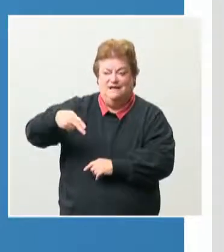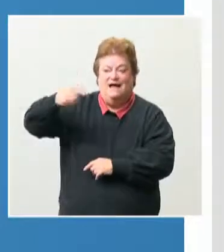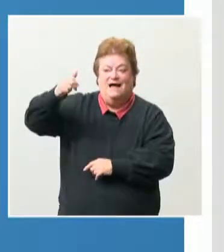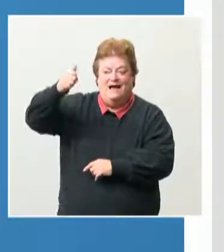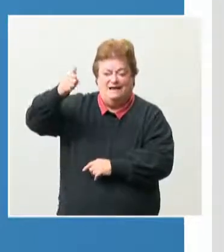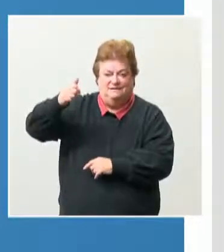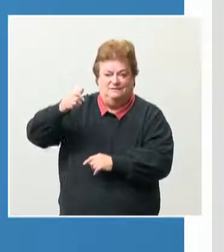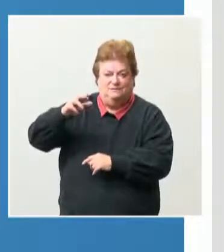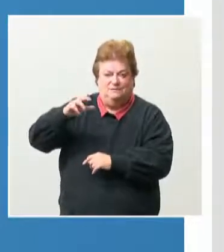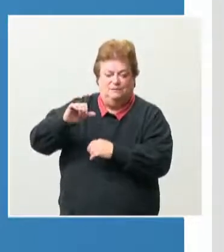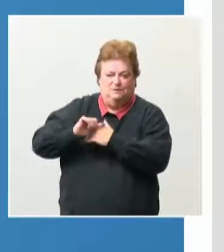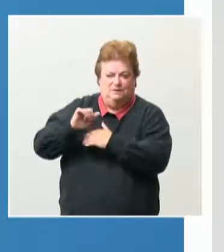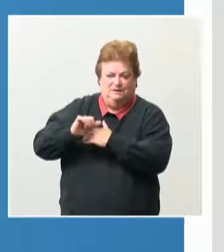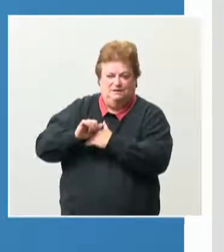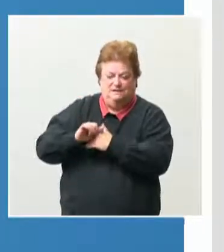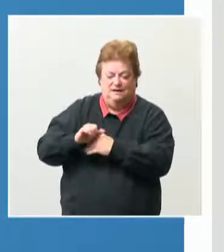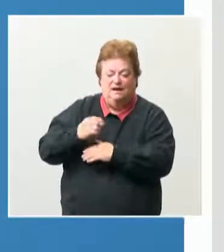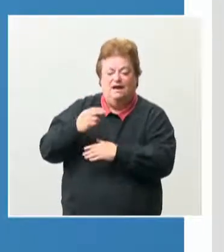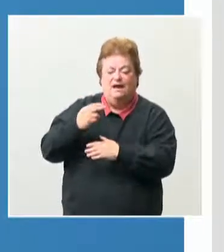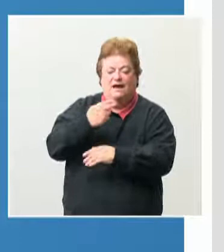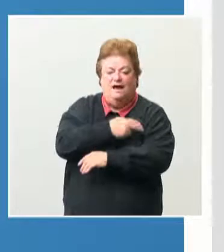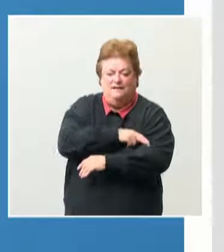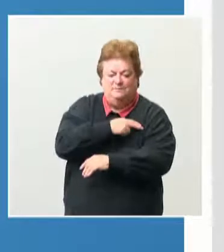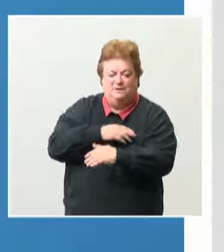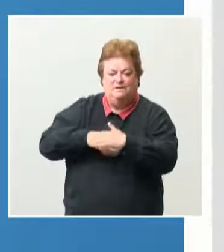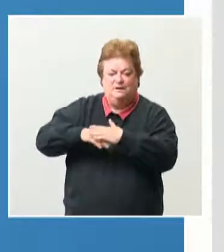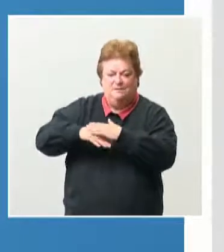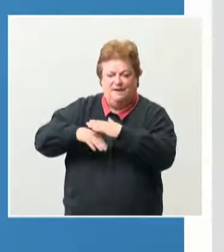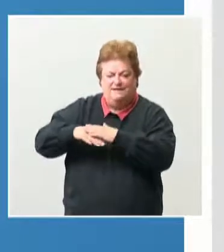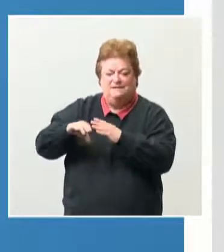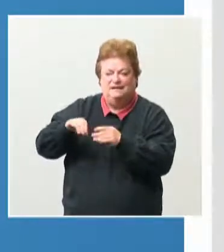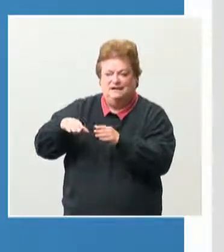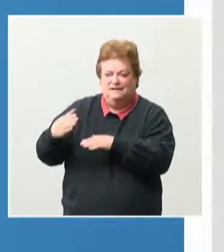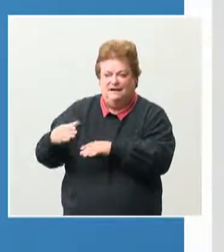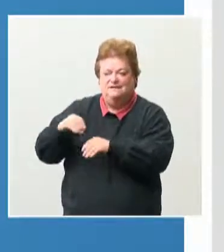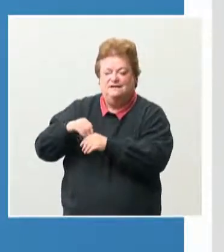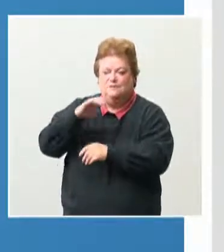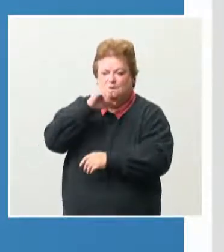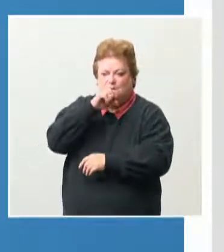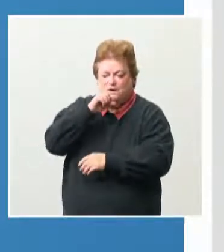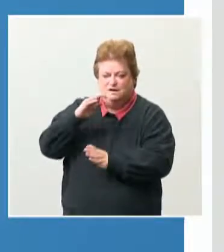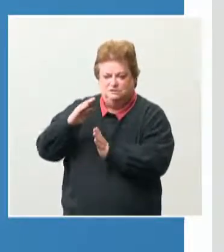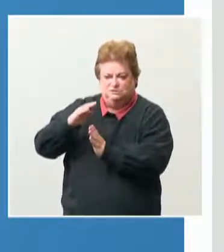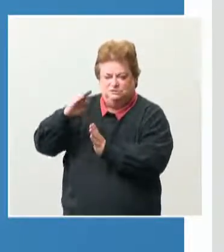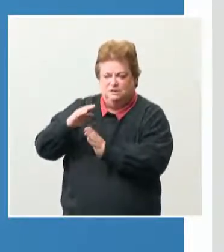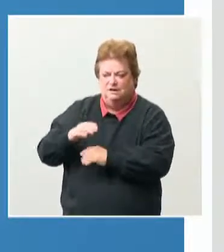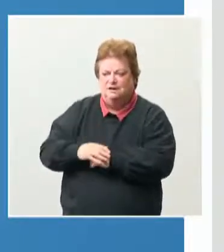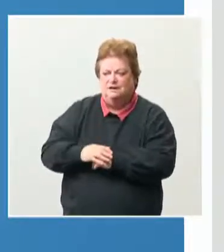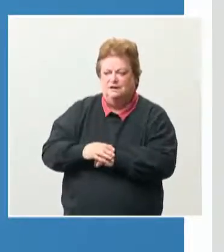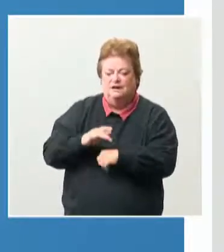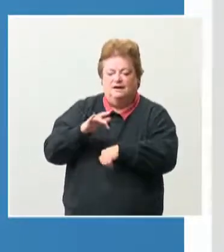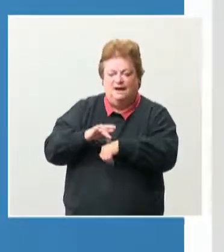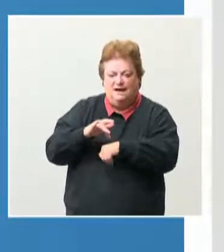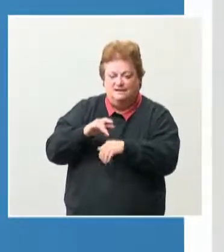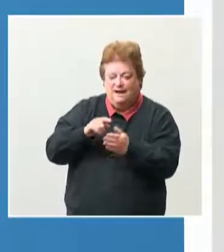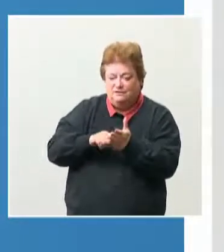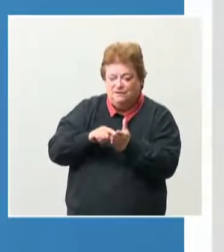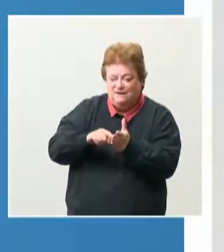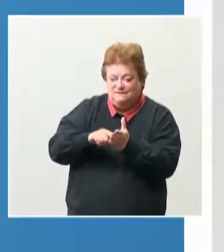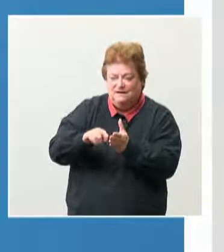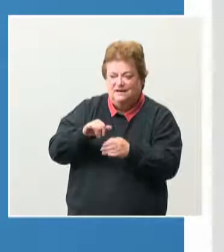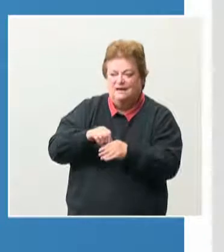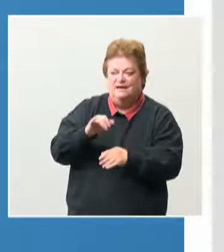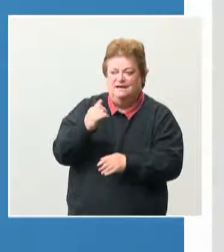red category. Hospital capacity and deaths remain in the orange category. Contact tracing is in the